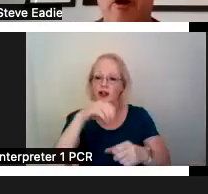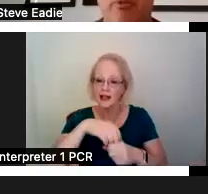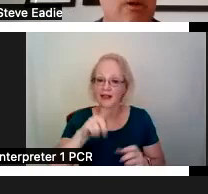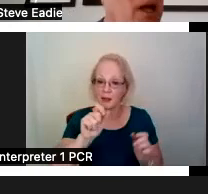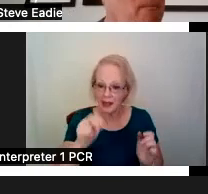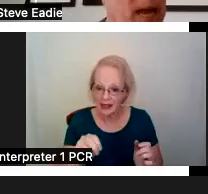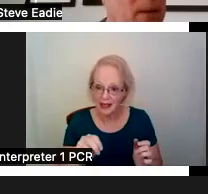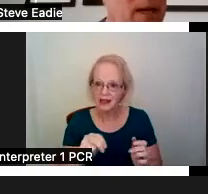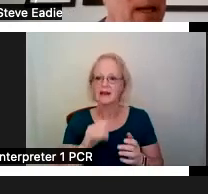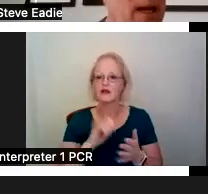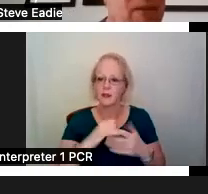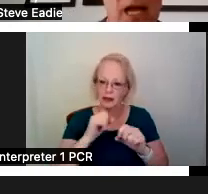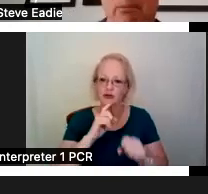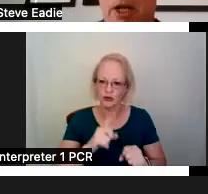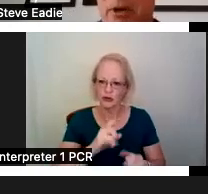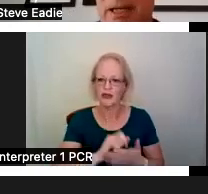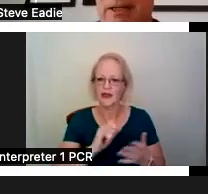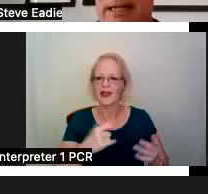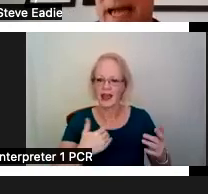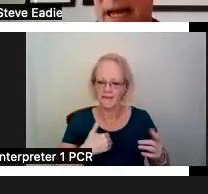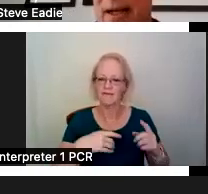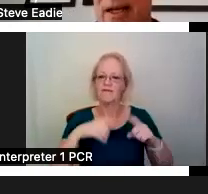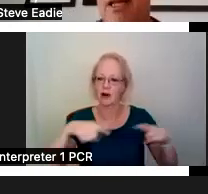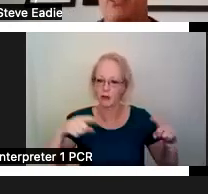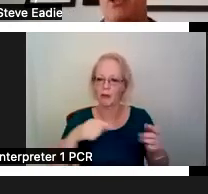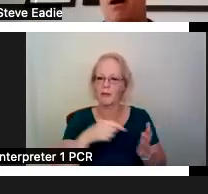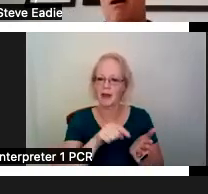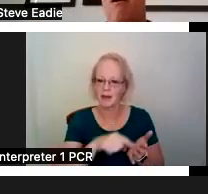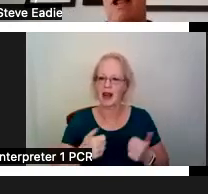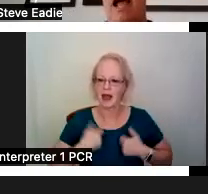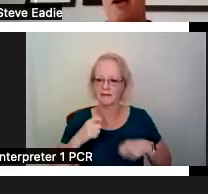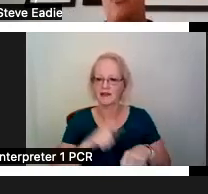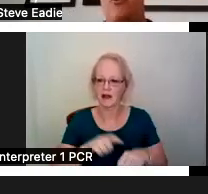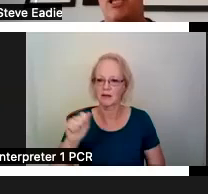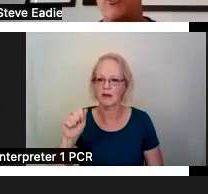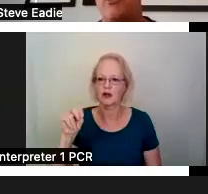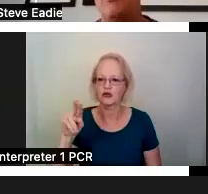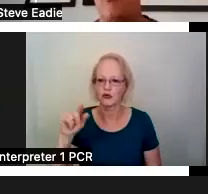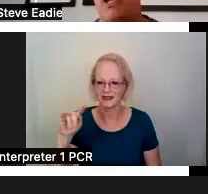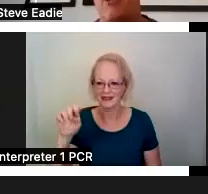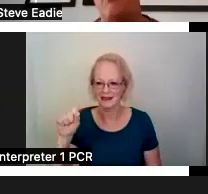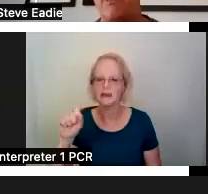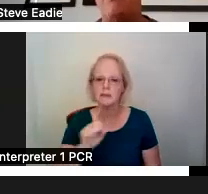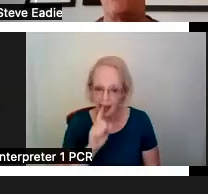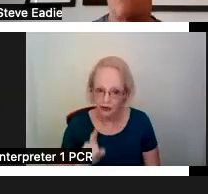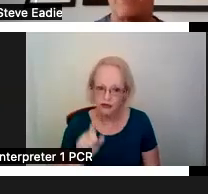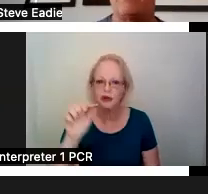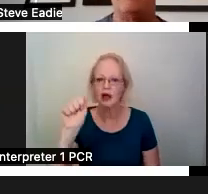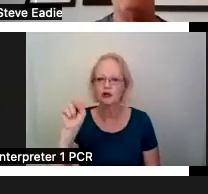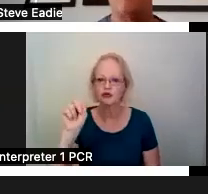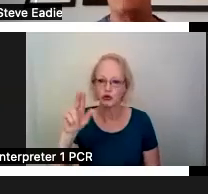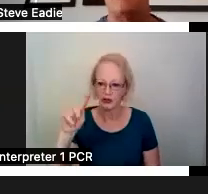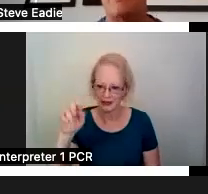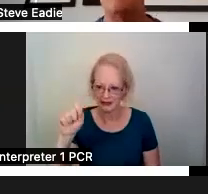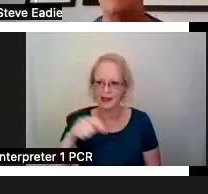as variable payment lifetime annuities in Canada. These are actual annuities that are allowed to be paid